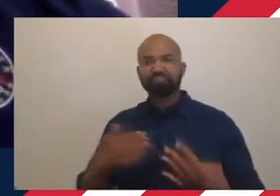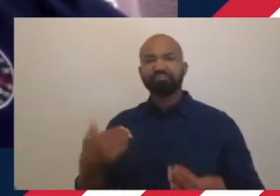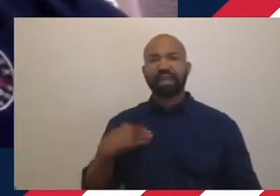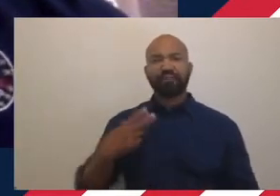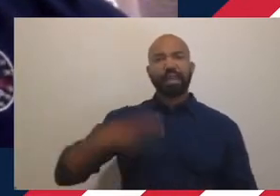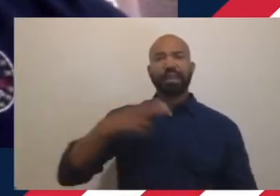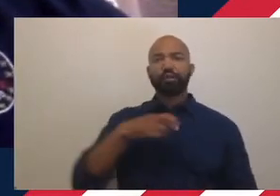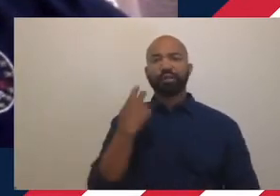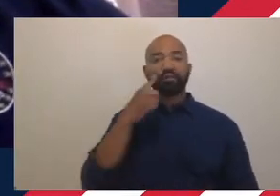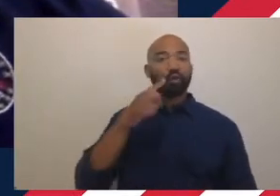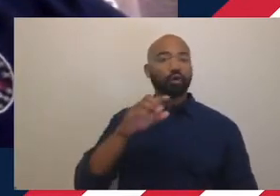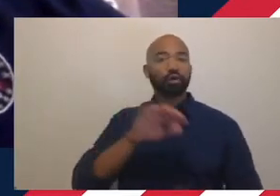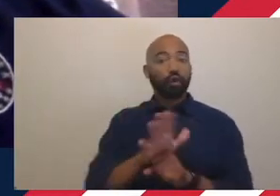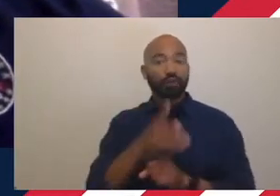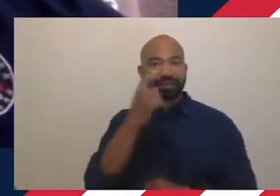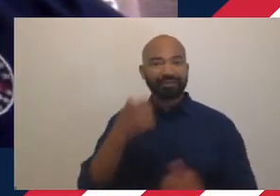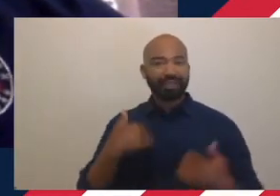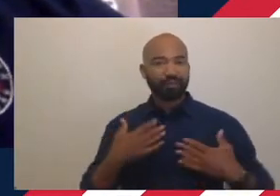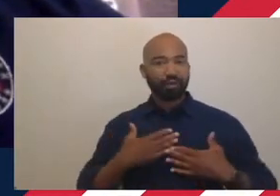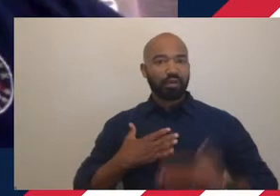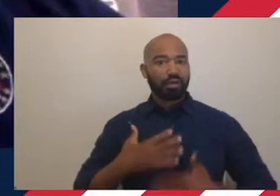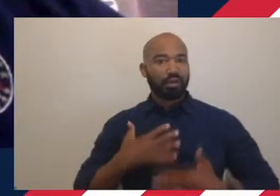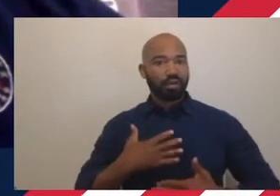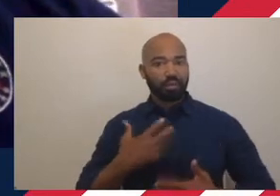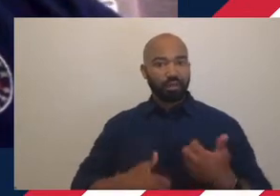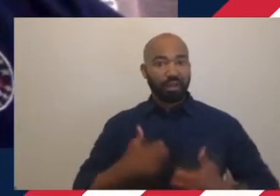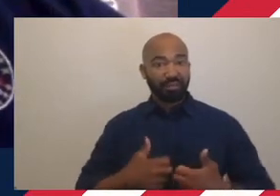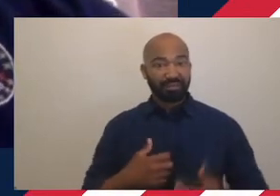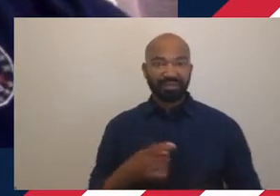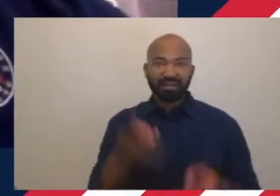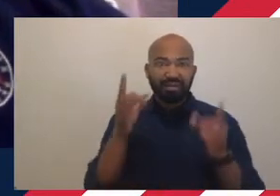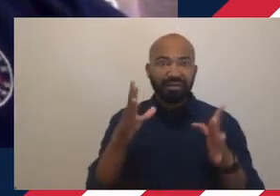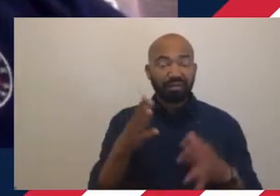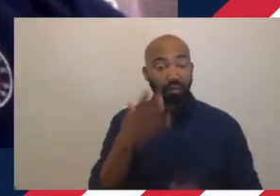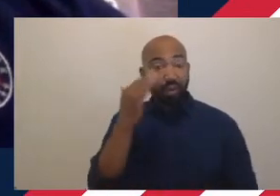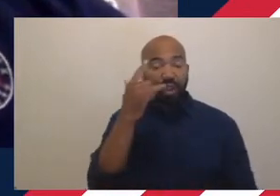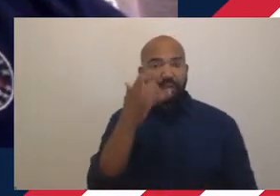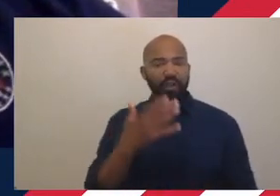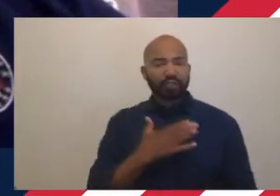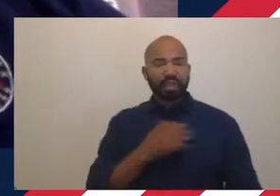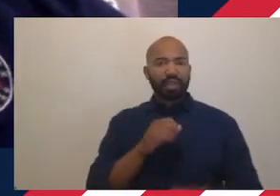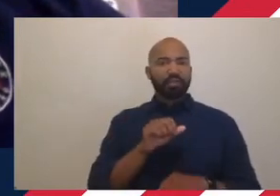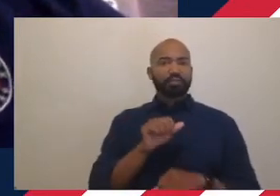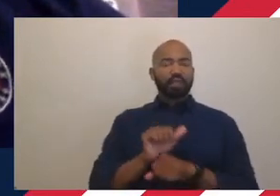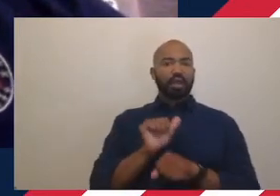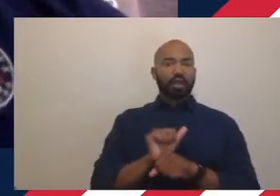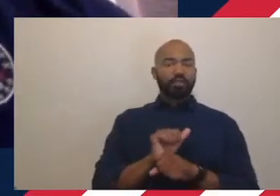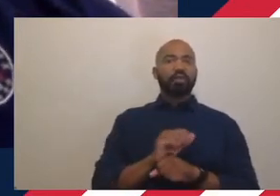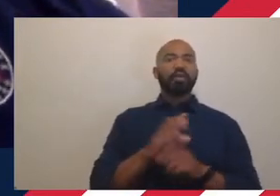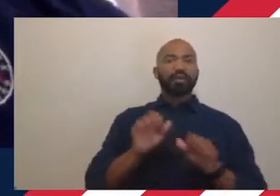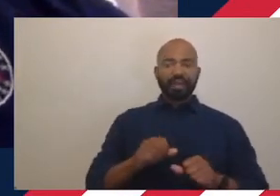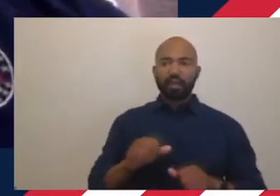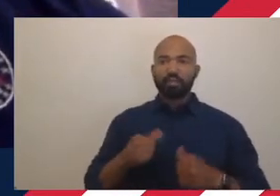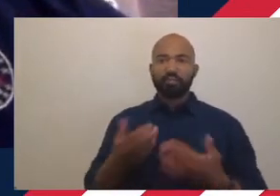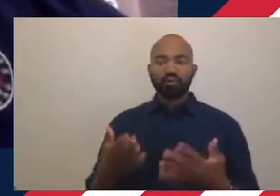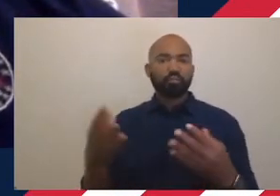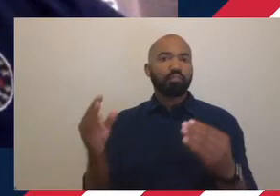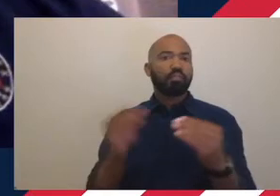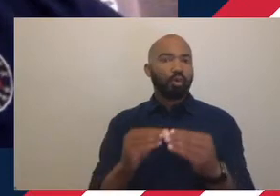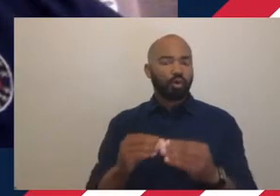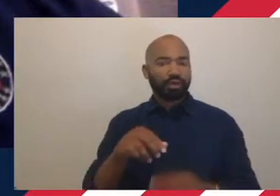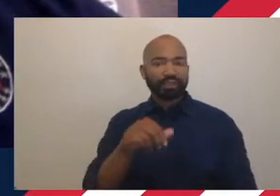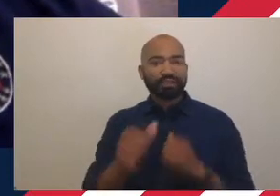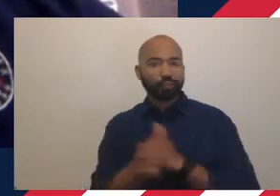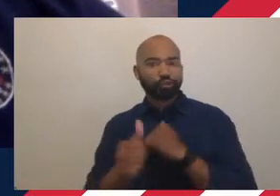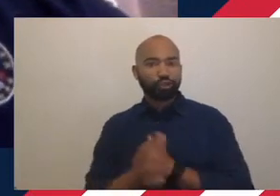and I'm terrified that my job puts him in greater danger. My biggest fear is I will pass it along to him or be forced to quarantine for